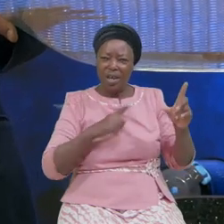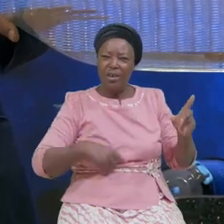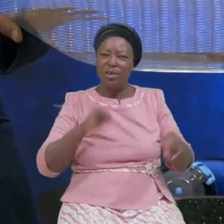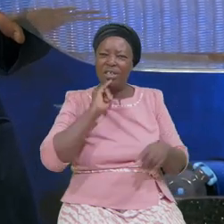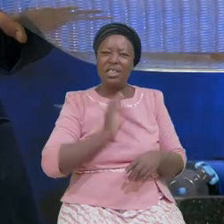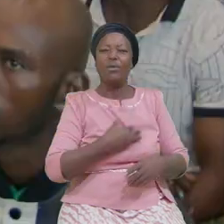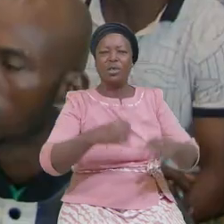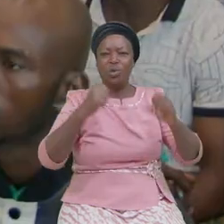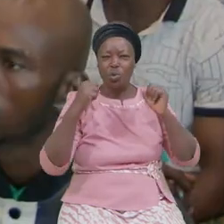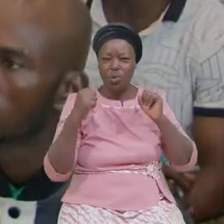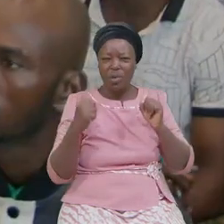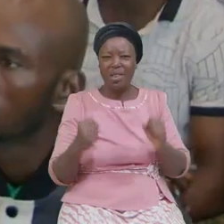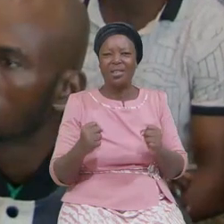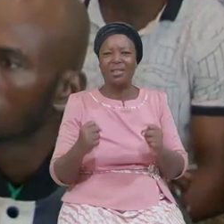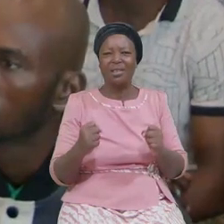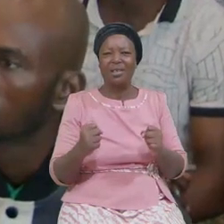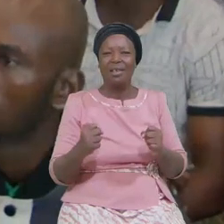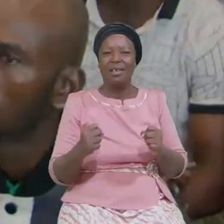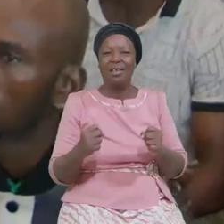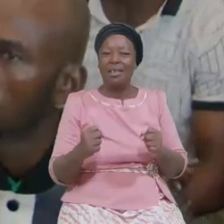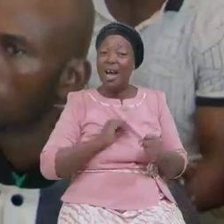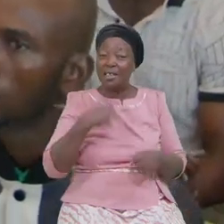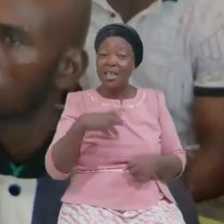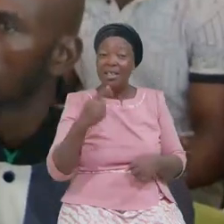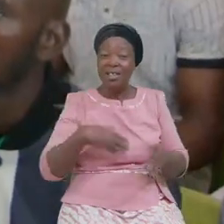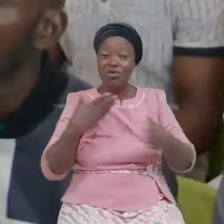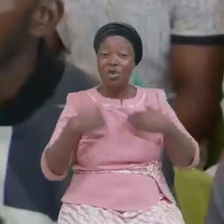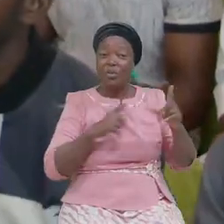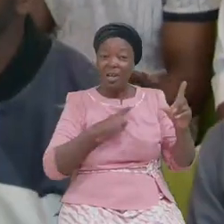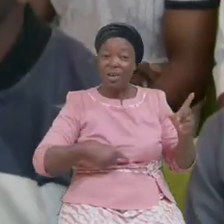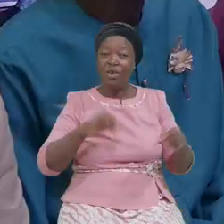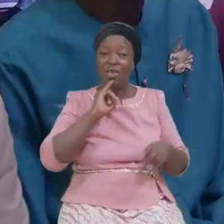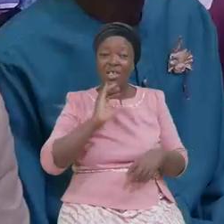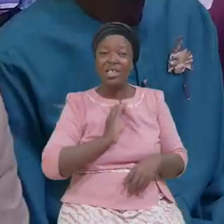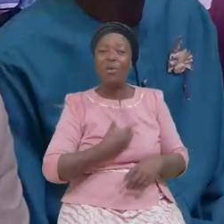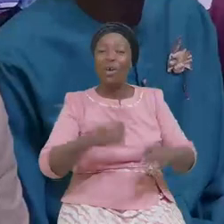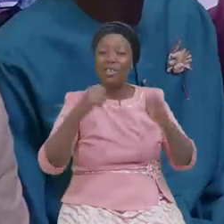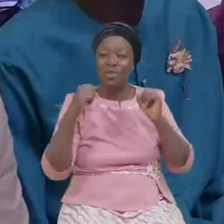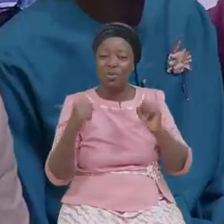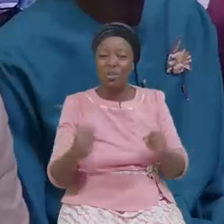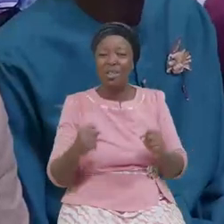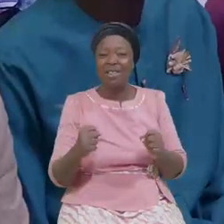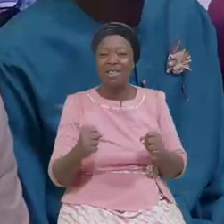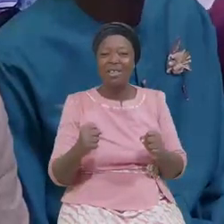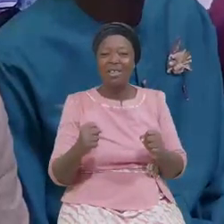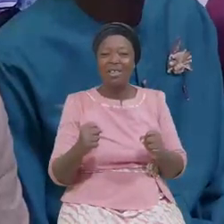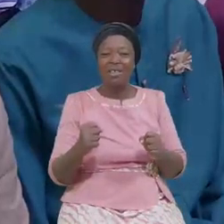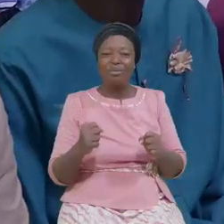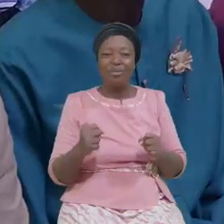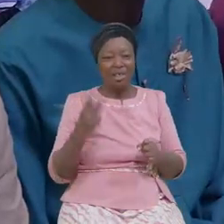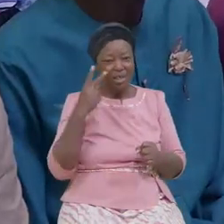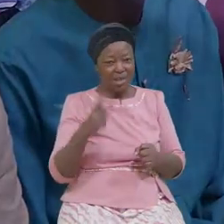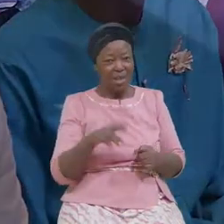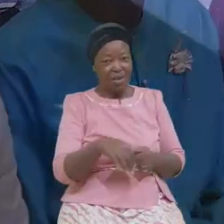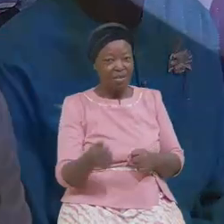our strength. I said the joy of the Lord is our strength. Look at the other side